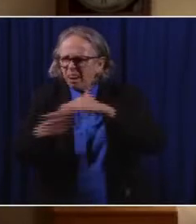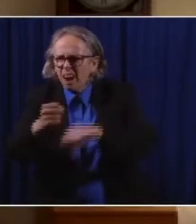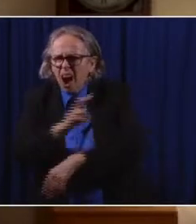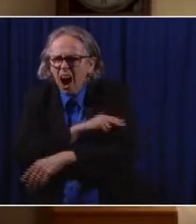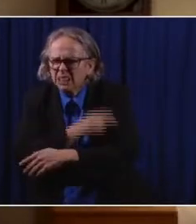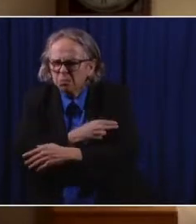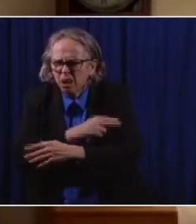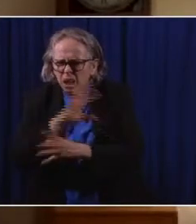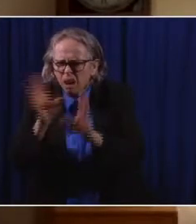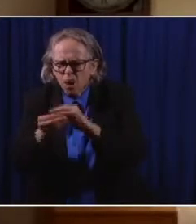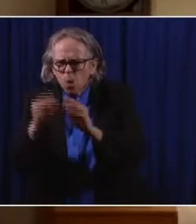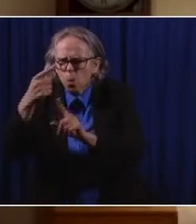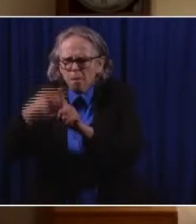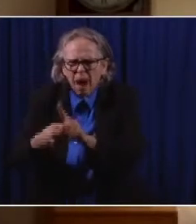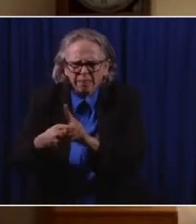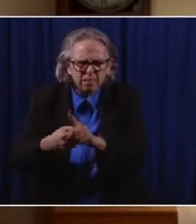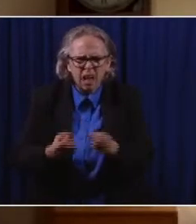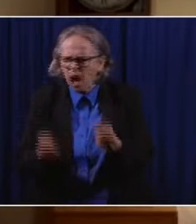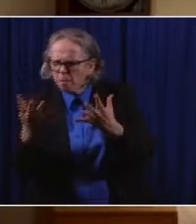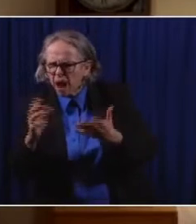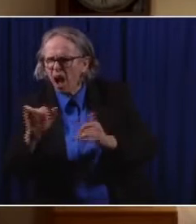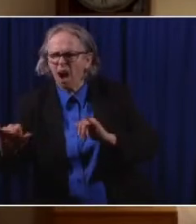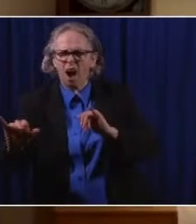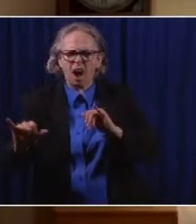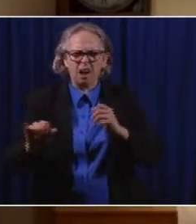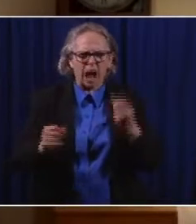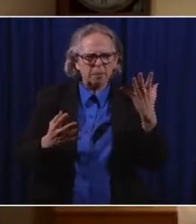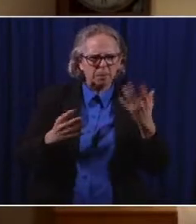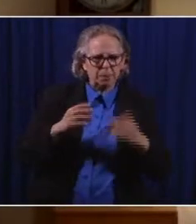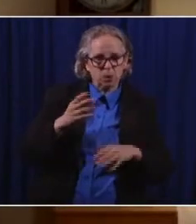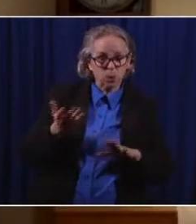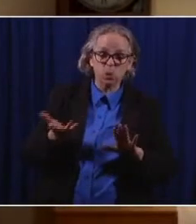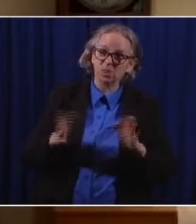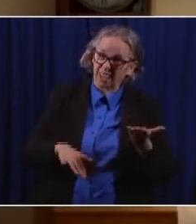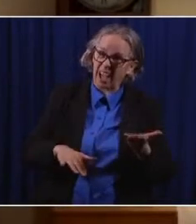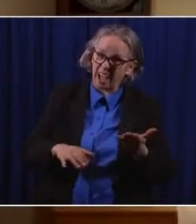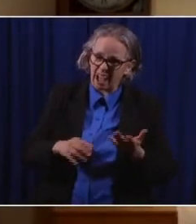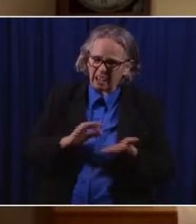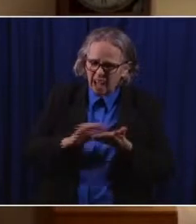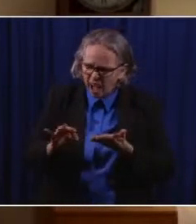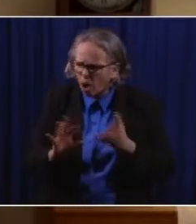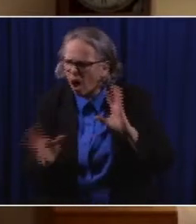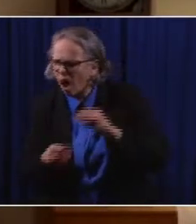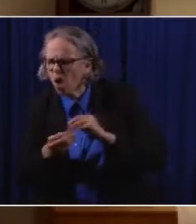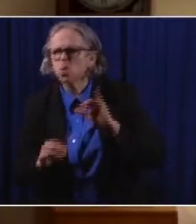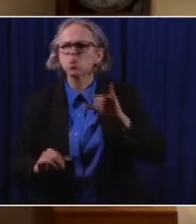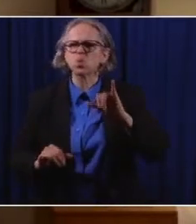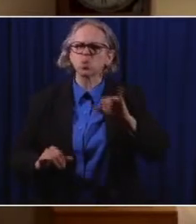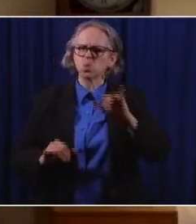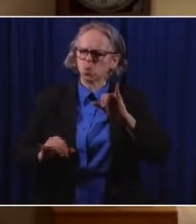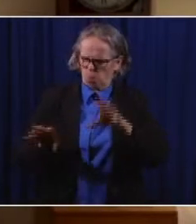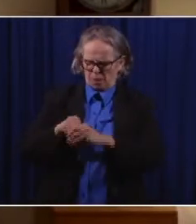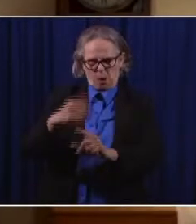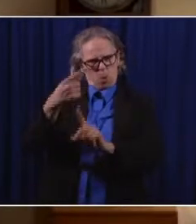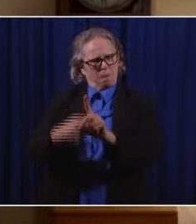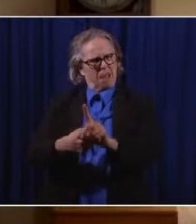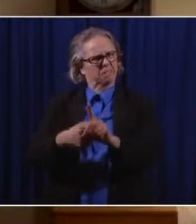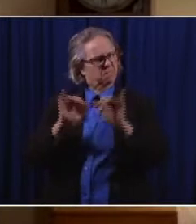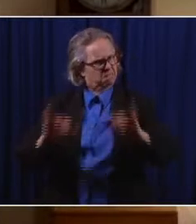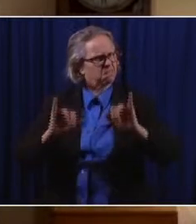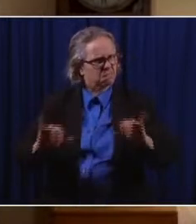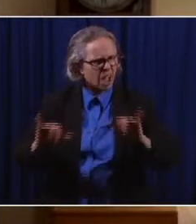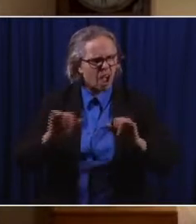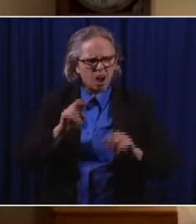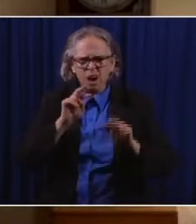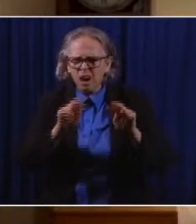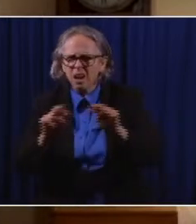hospitalized during that period of time. And then you also see the number of deaths that are reported during that period of time. These are lagging